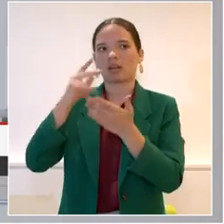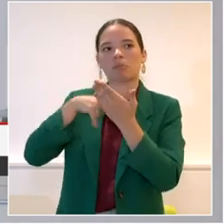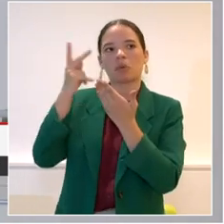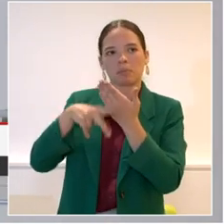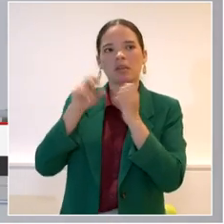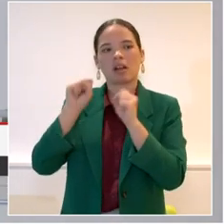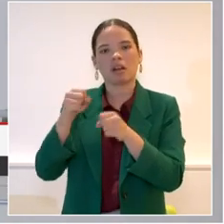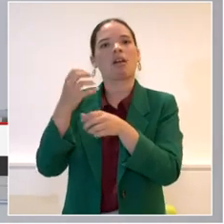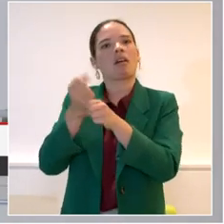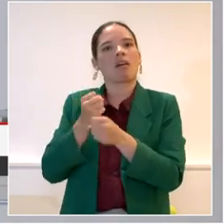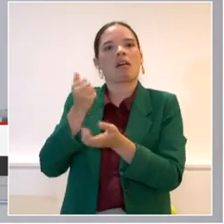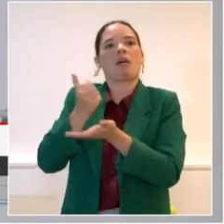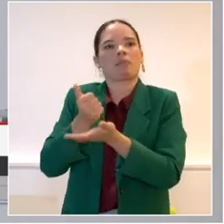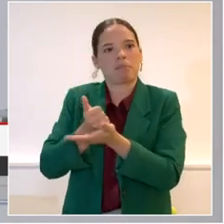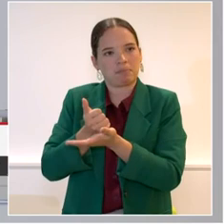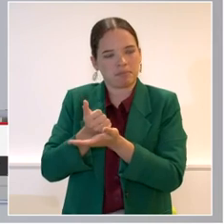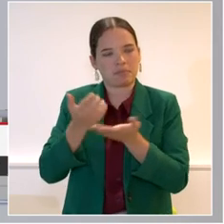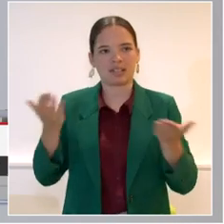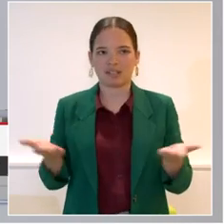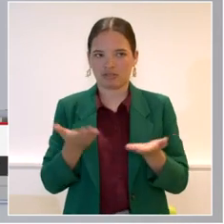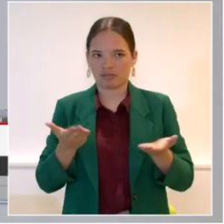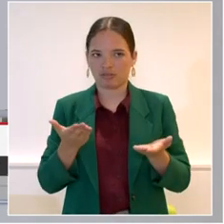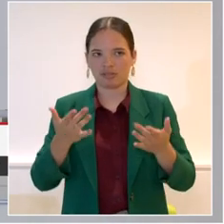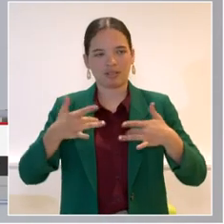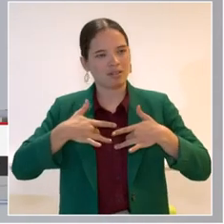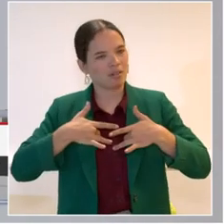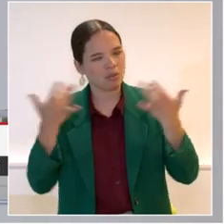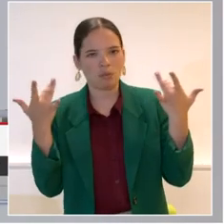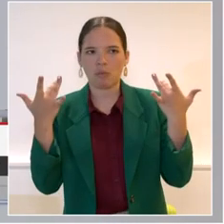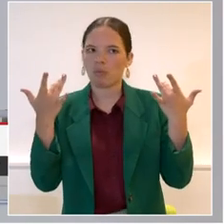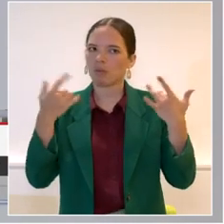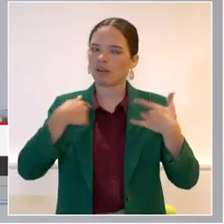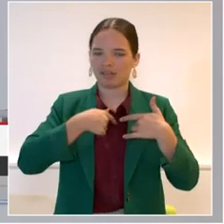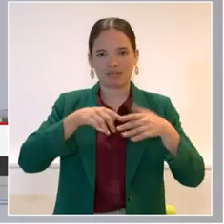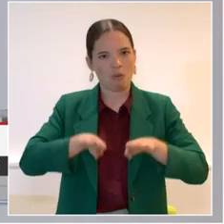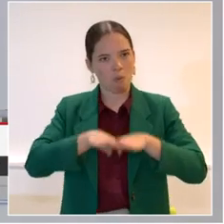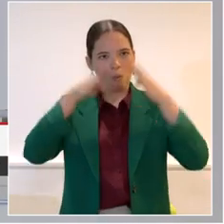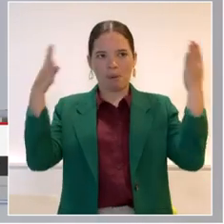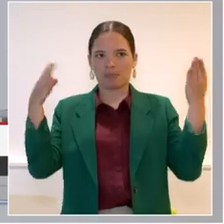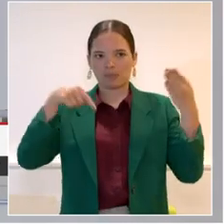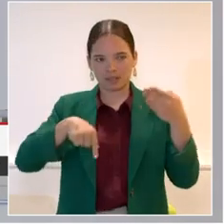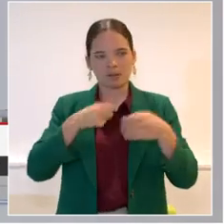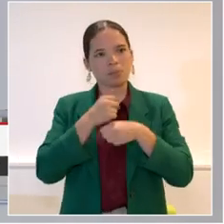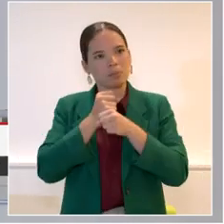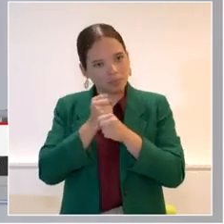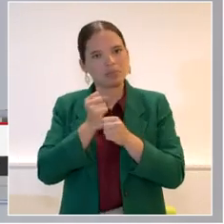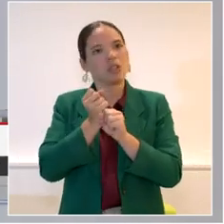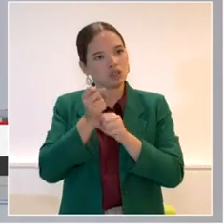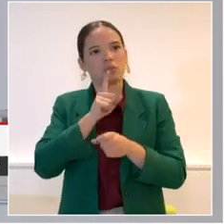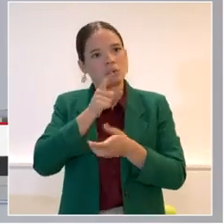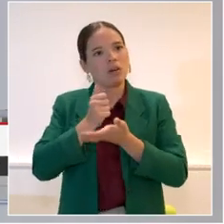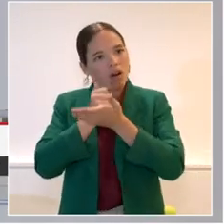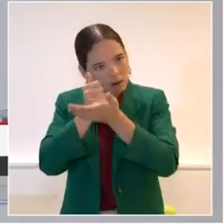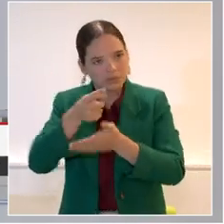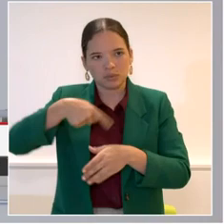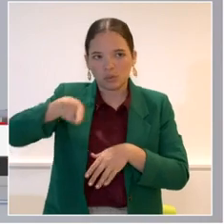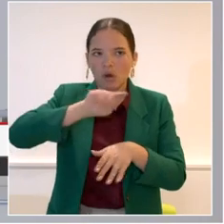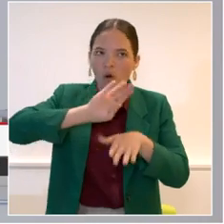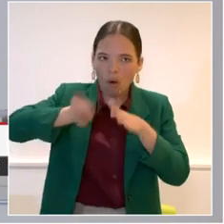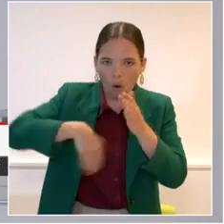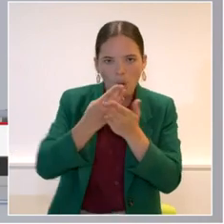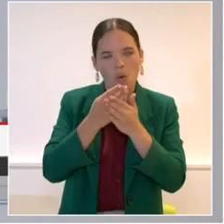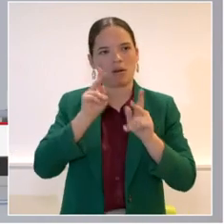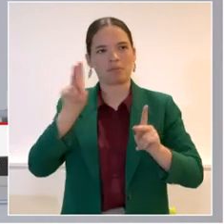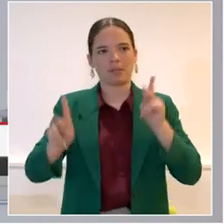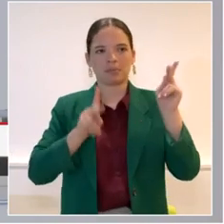reopening and really closing that loop and making sure that our Alliance participants have everything they need in a place that they are most comfortable. So thank you for